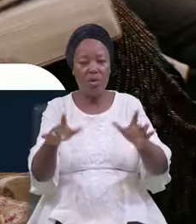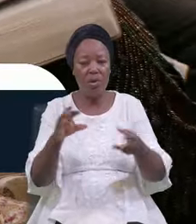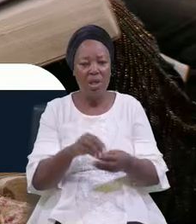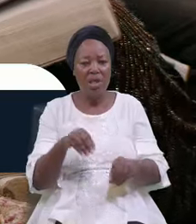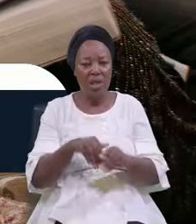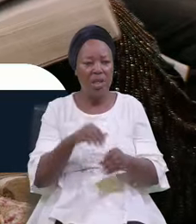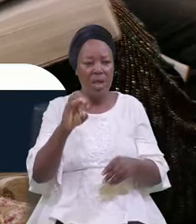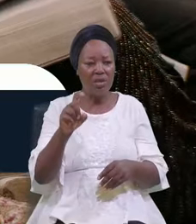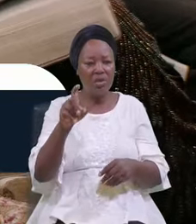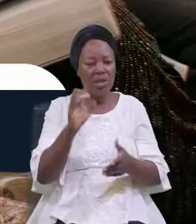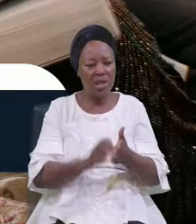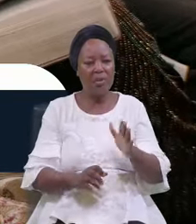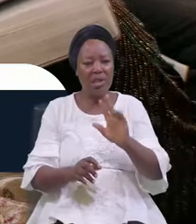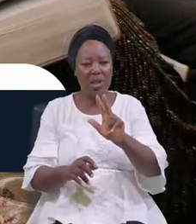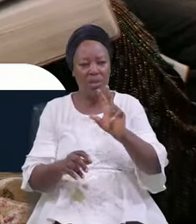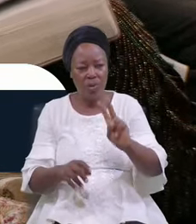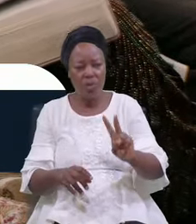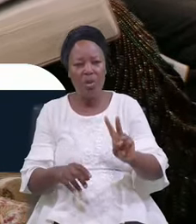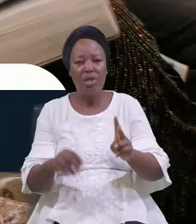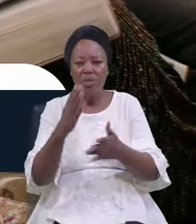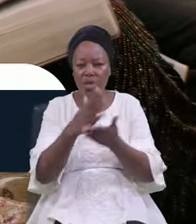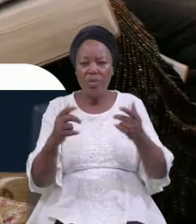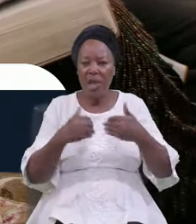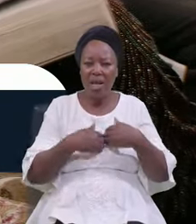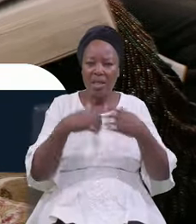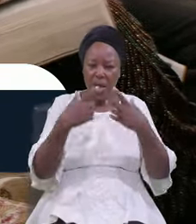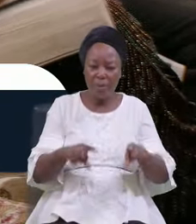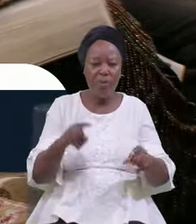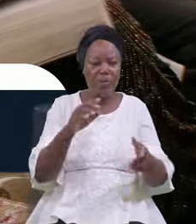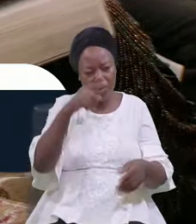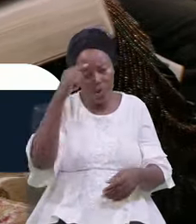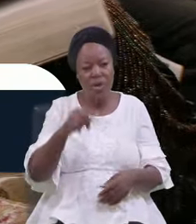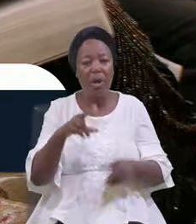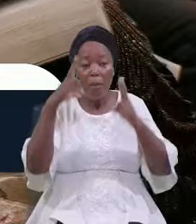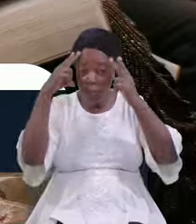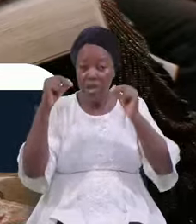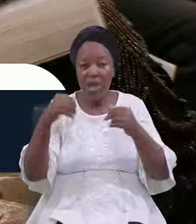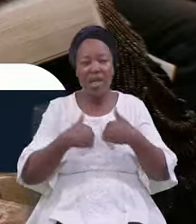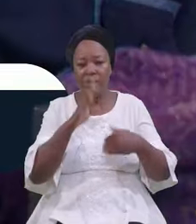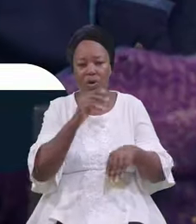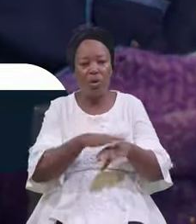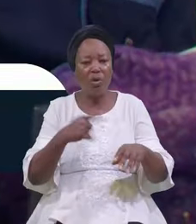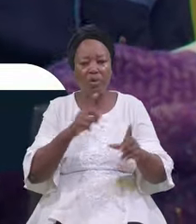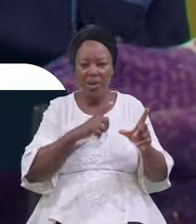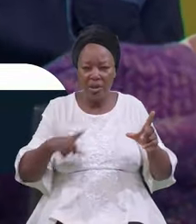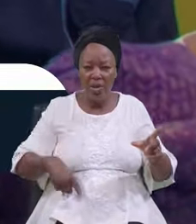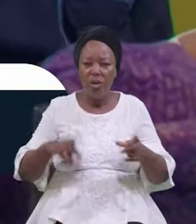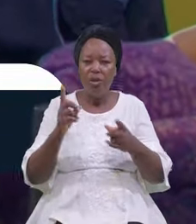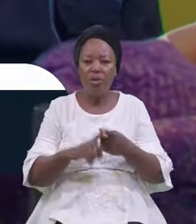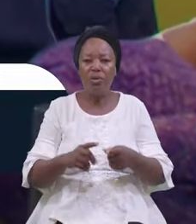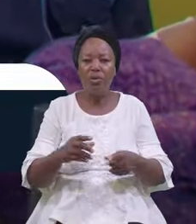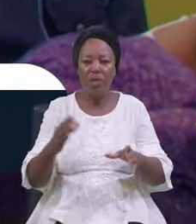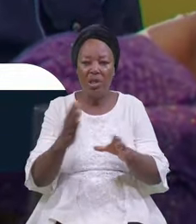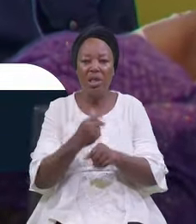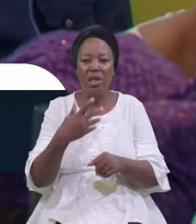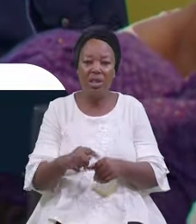something had happened. Moses had been called by the Lord to come to the mountain to receive the law of God